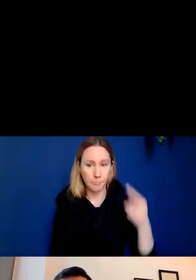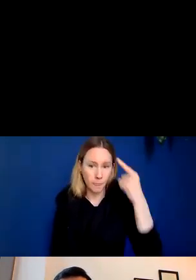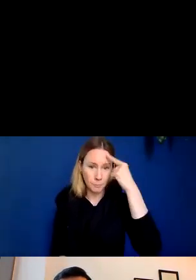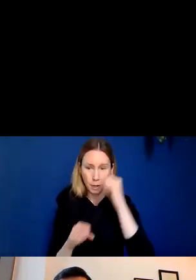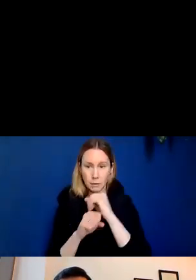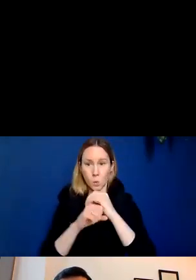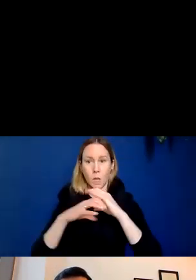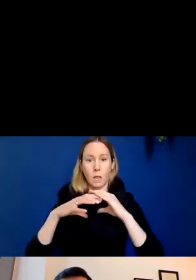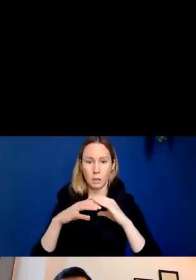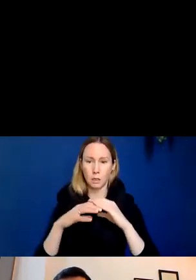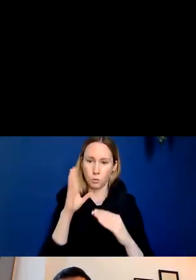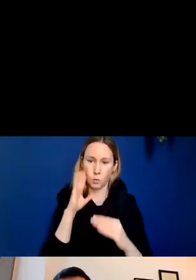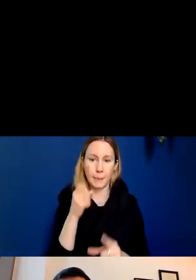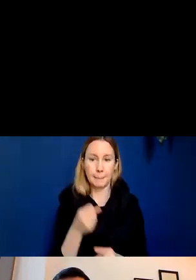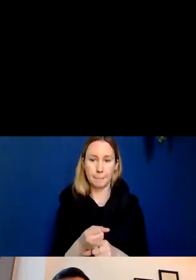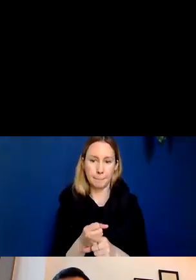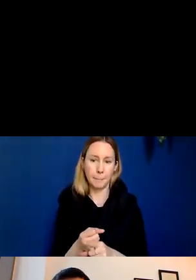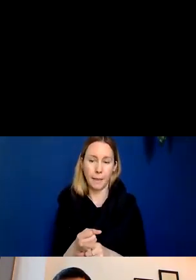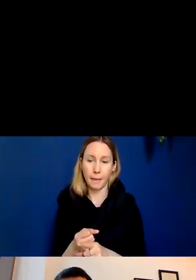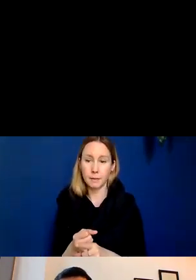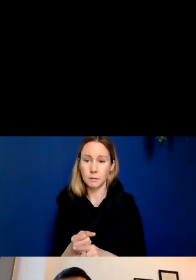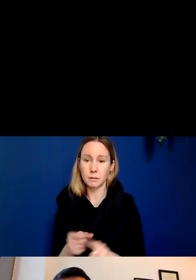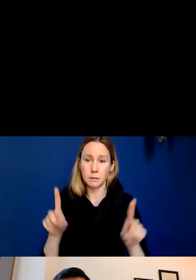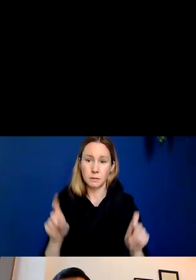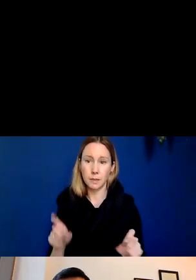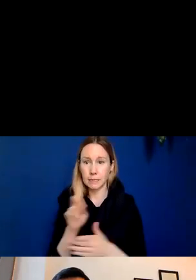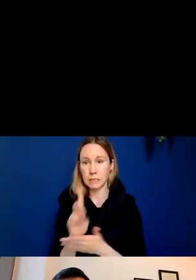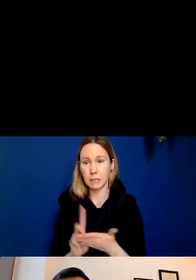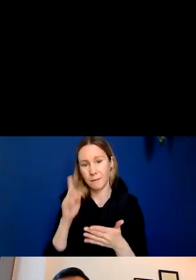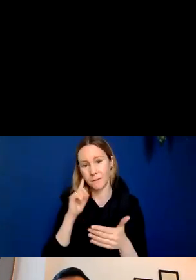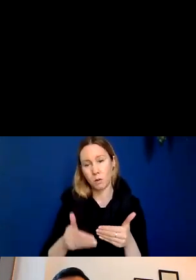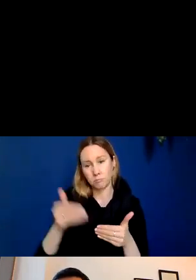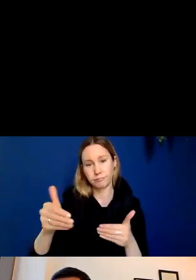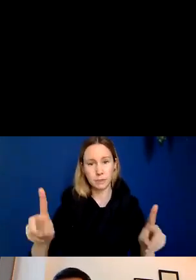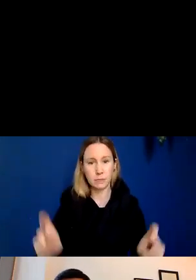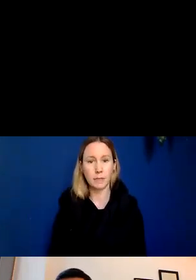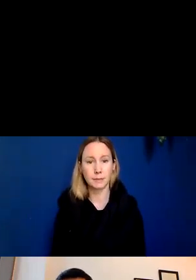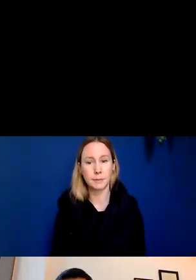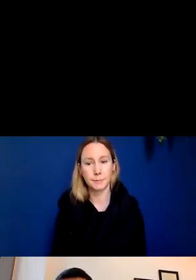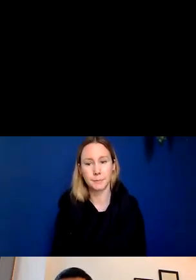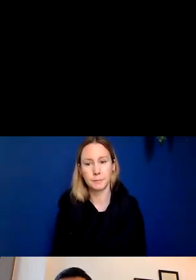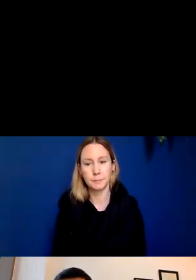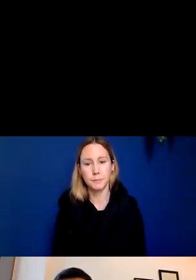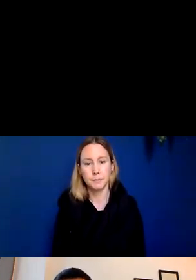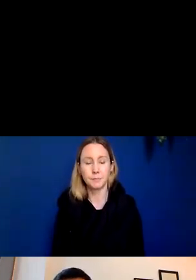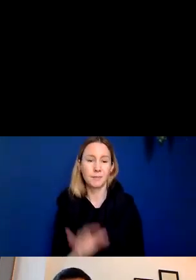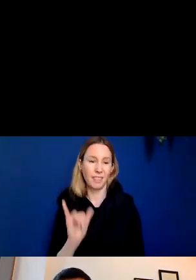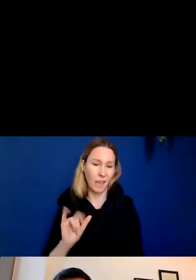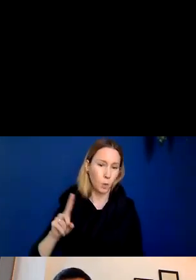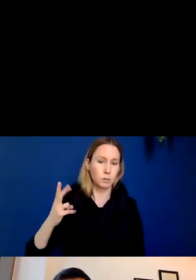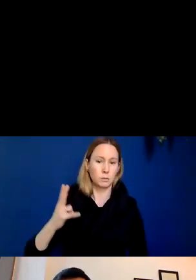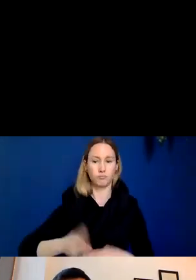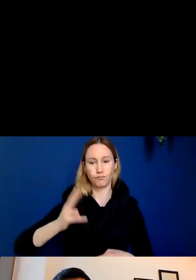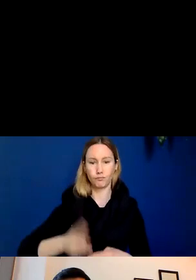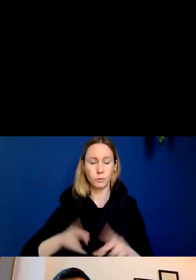really impacted the clinical trial design in subsequent trials. And so that was kind of a landmark trial, phase